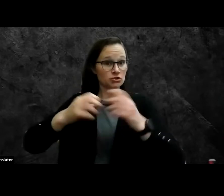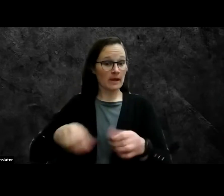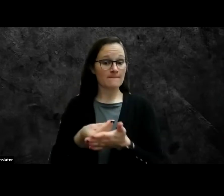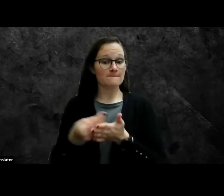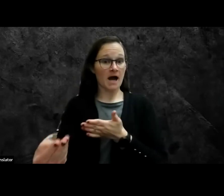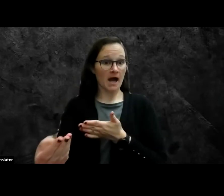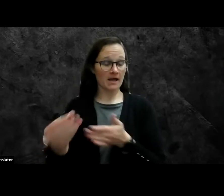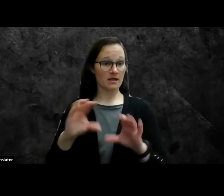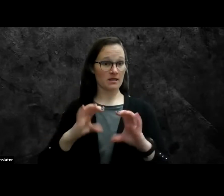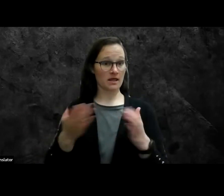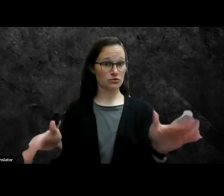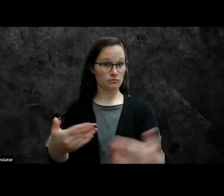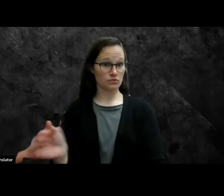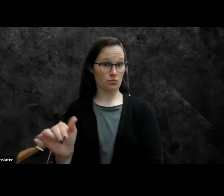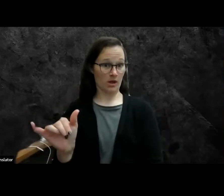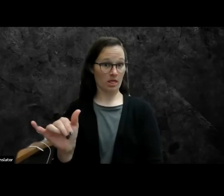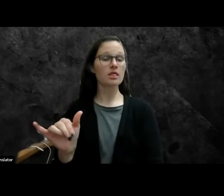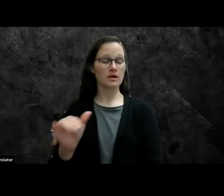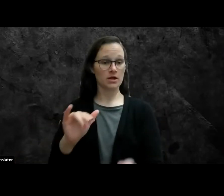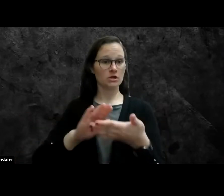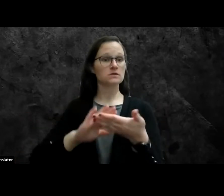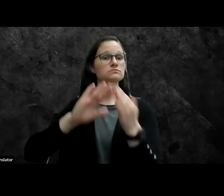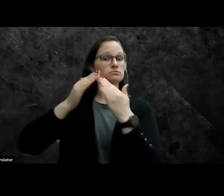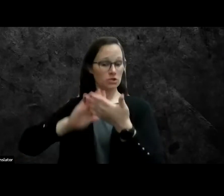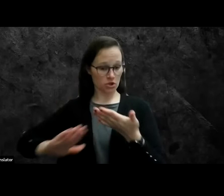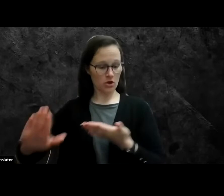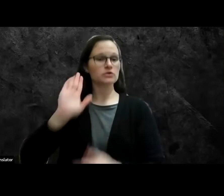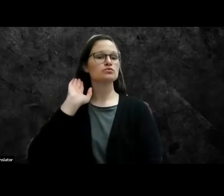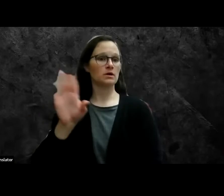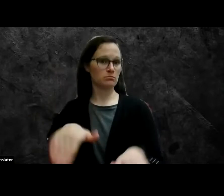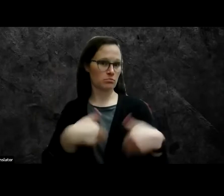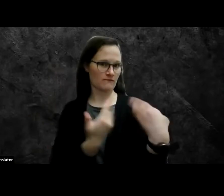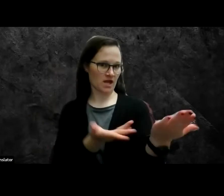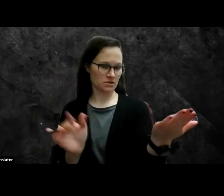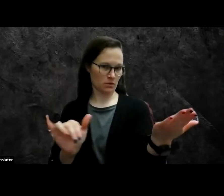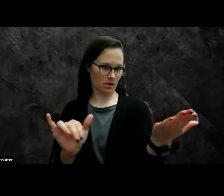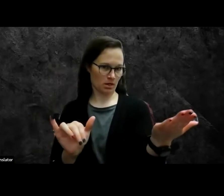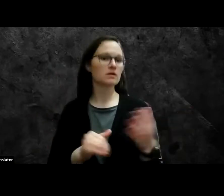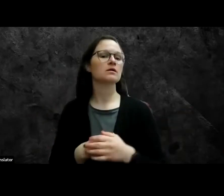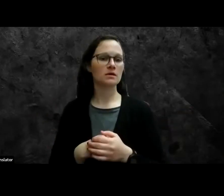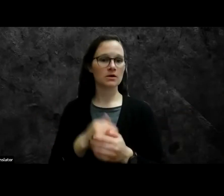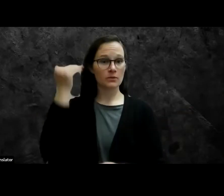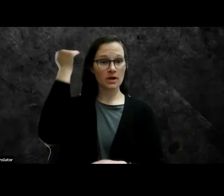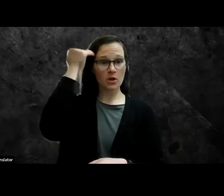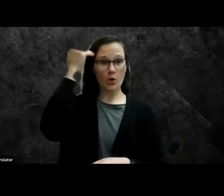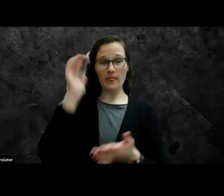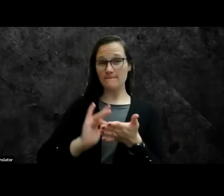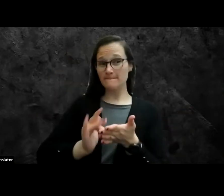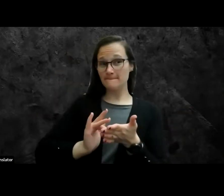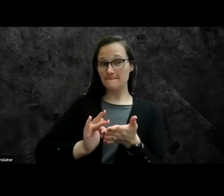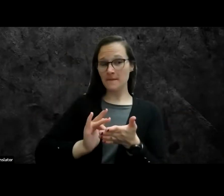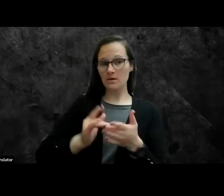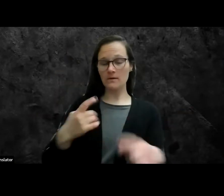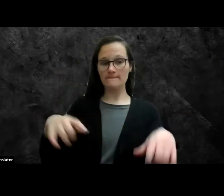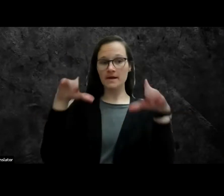the community colleges are also doing supplies. We know that the medical grade masks are